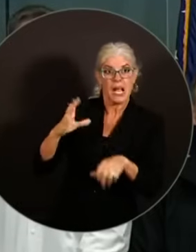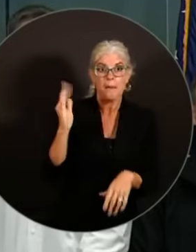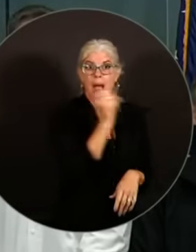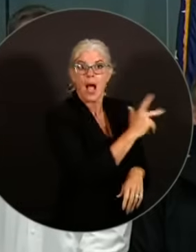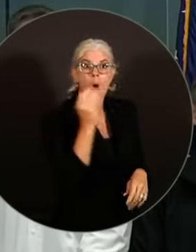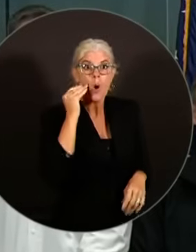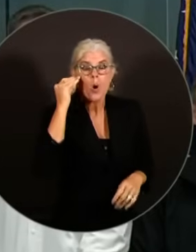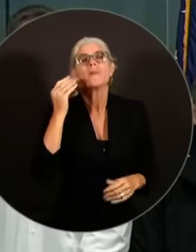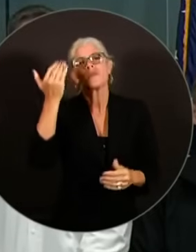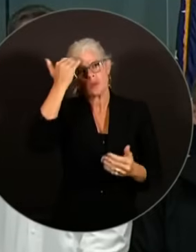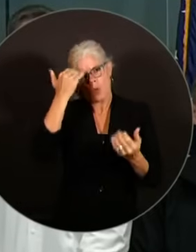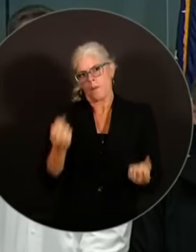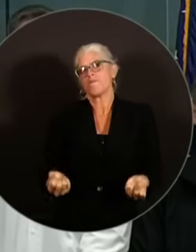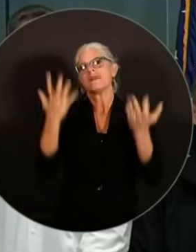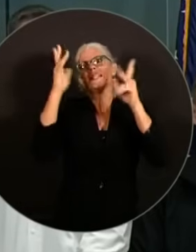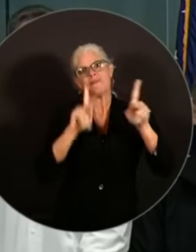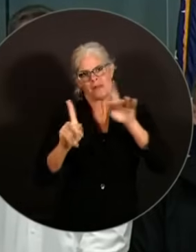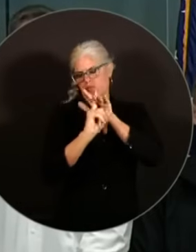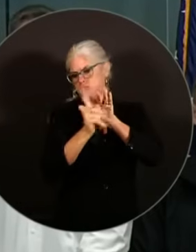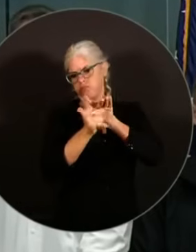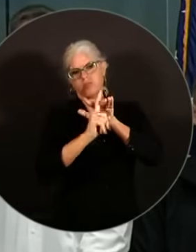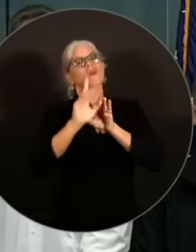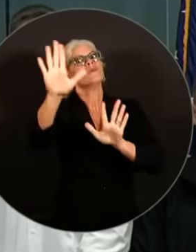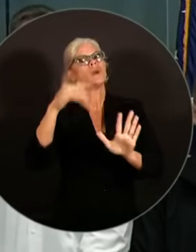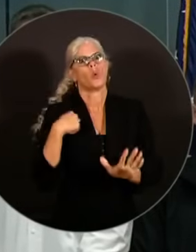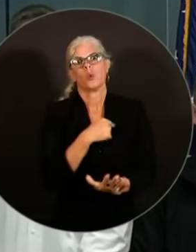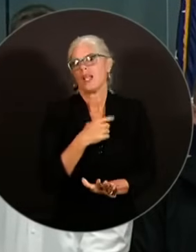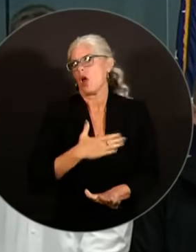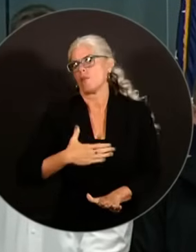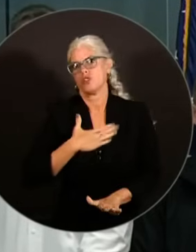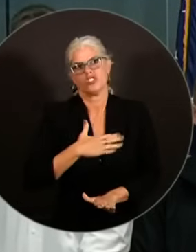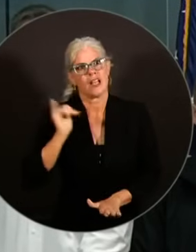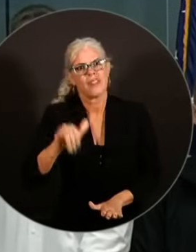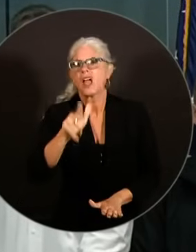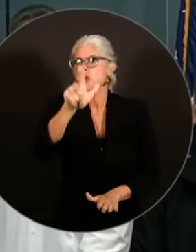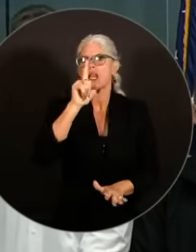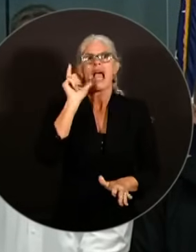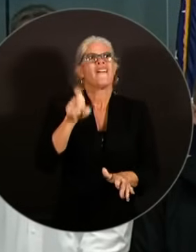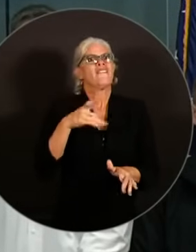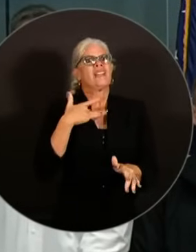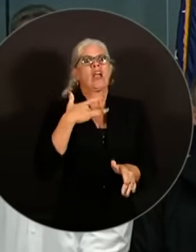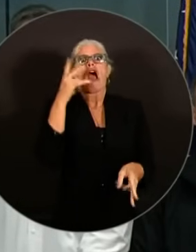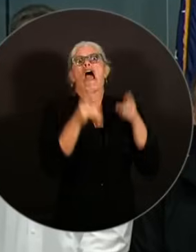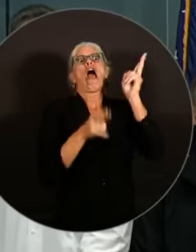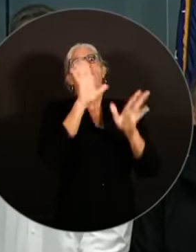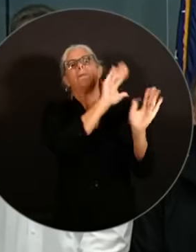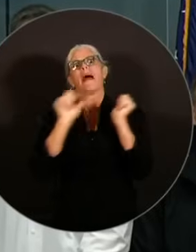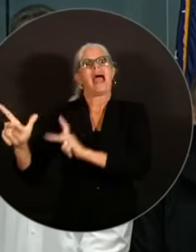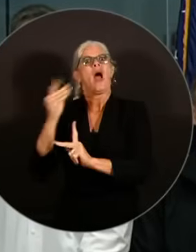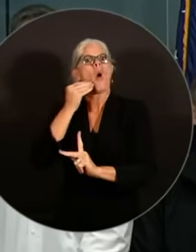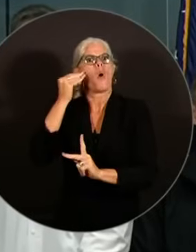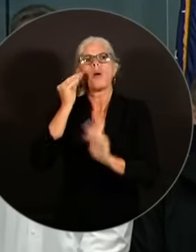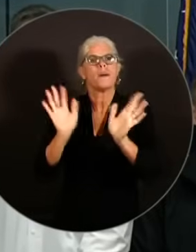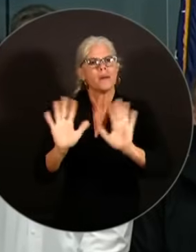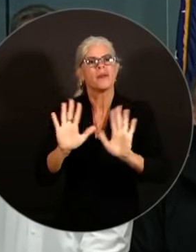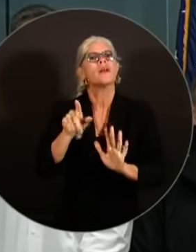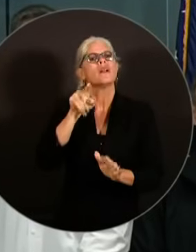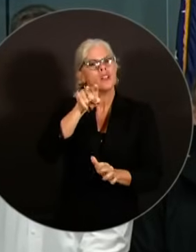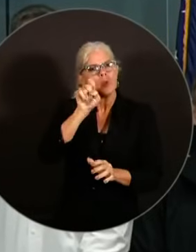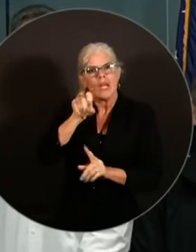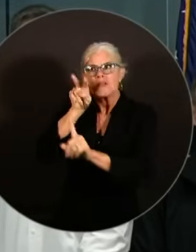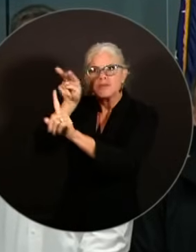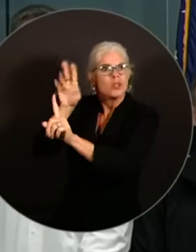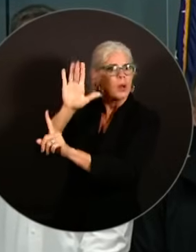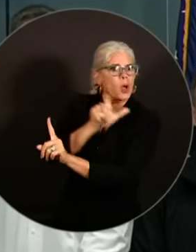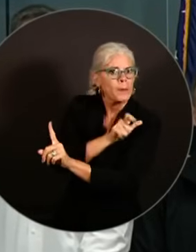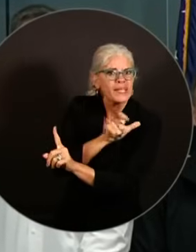evacuated, and we appreciate that. Do not be in a hurry. Check in with your local emergency management agency, your local sheriff's offices,